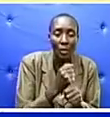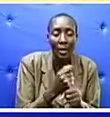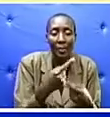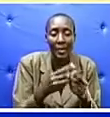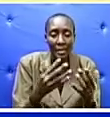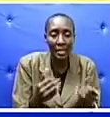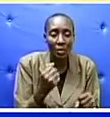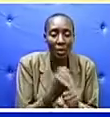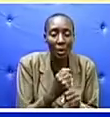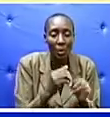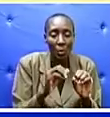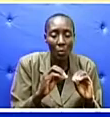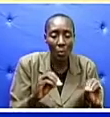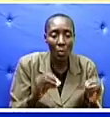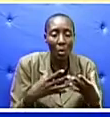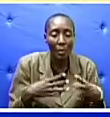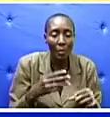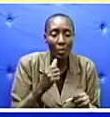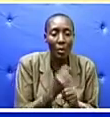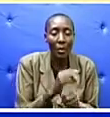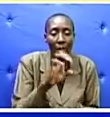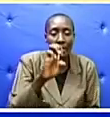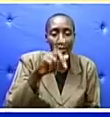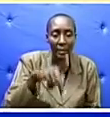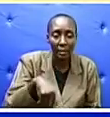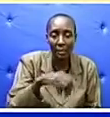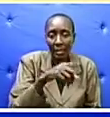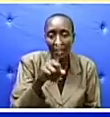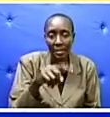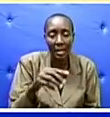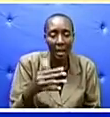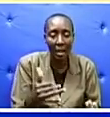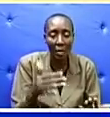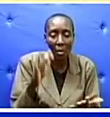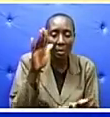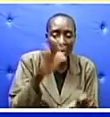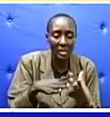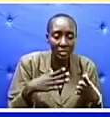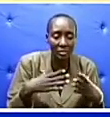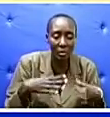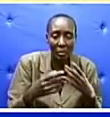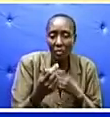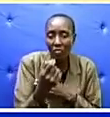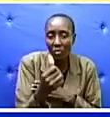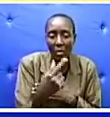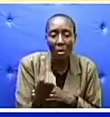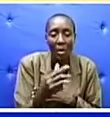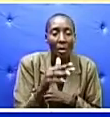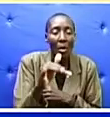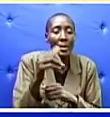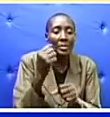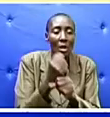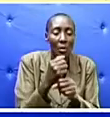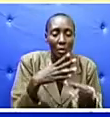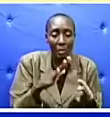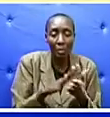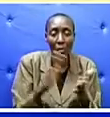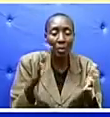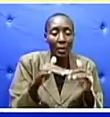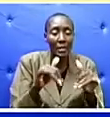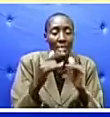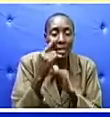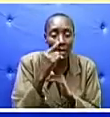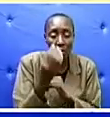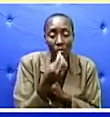like at EPZ, they've been reduced to like few people working. So you can imagine most people are at home, they don't have food, so